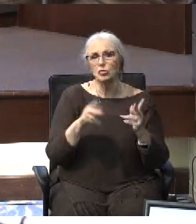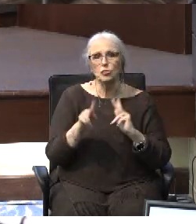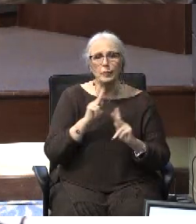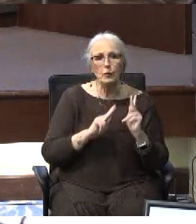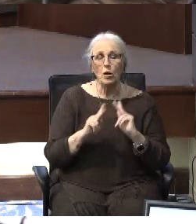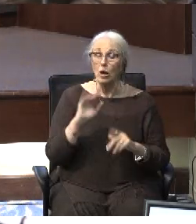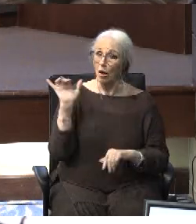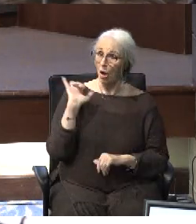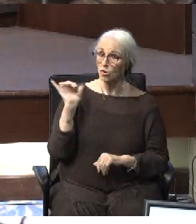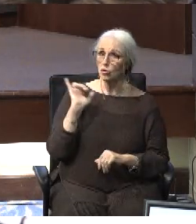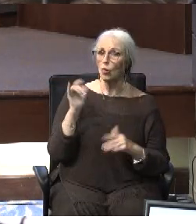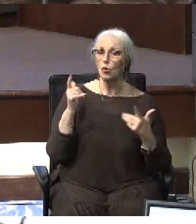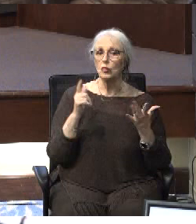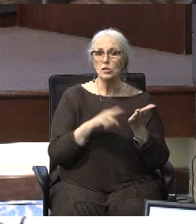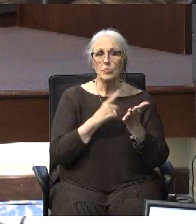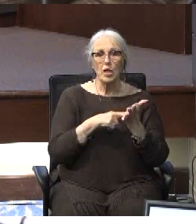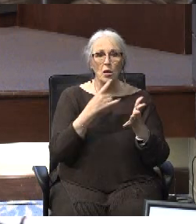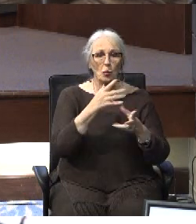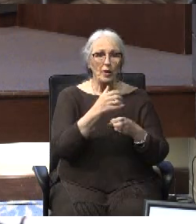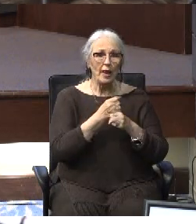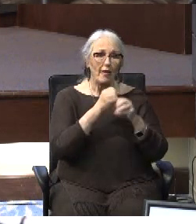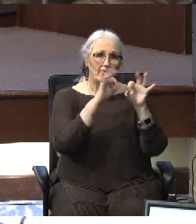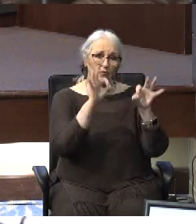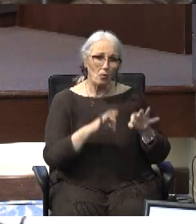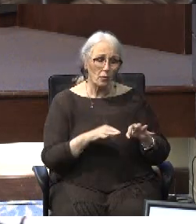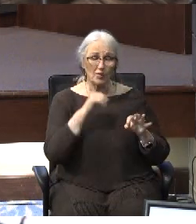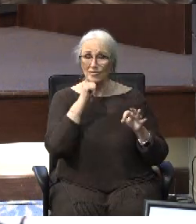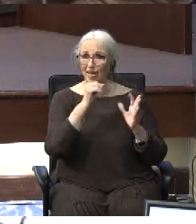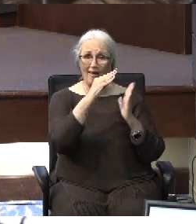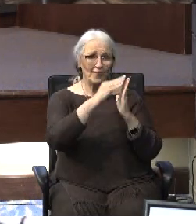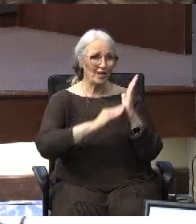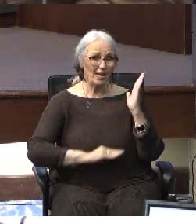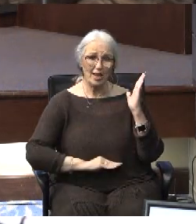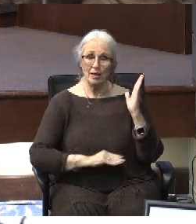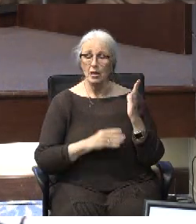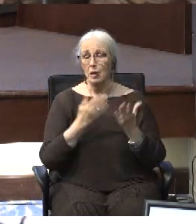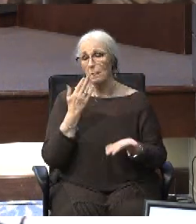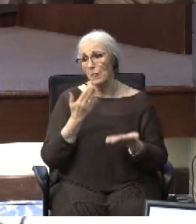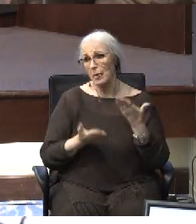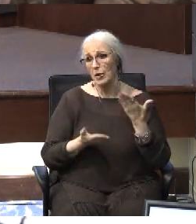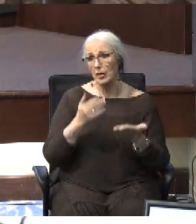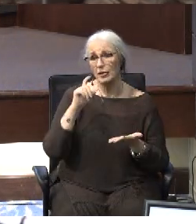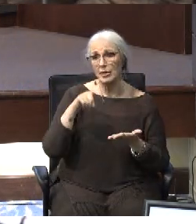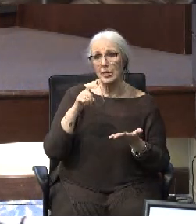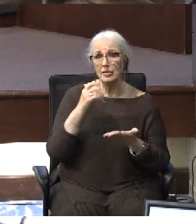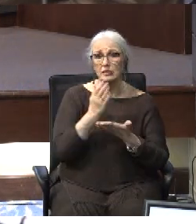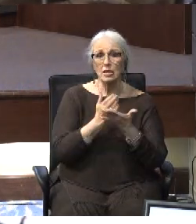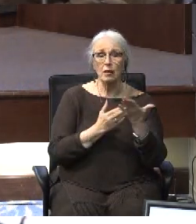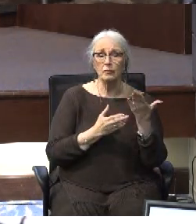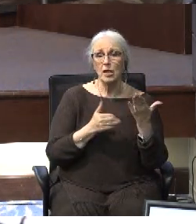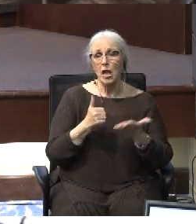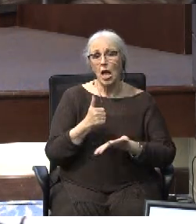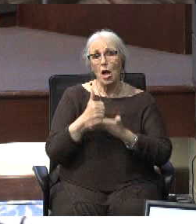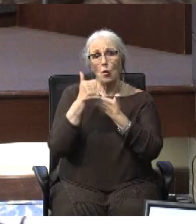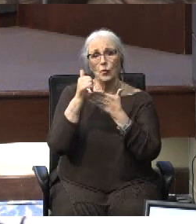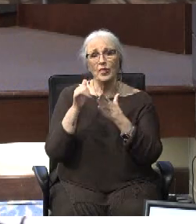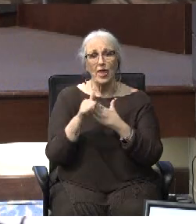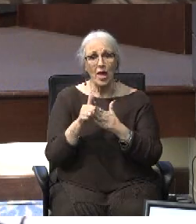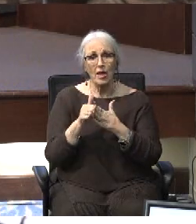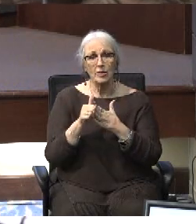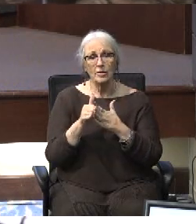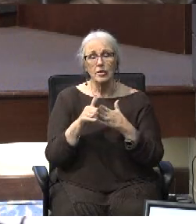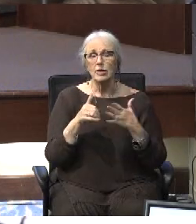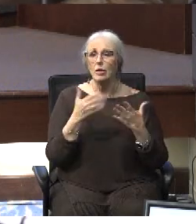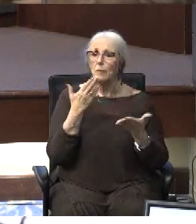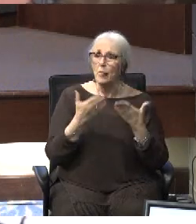is sometimes we take the forms and they're not filled out, so there may need some kind of outreach there. Maybe